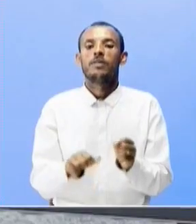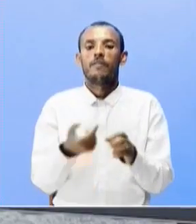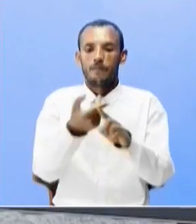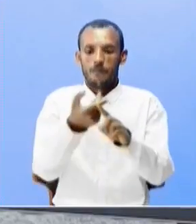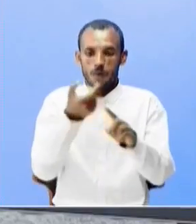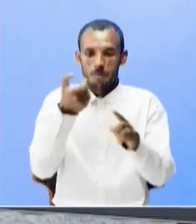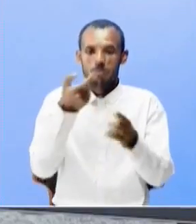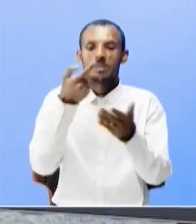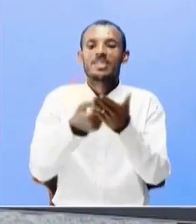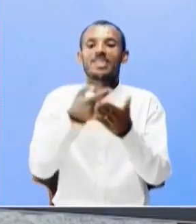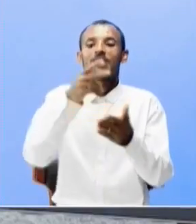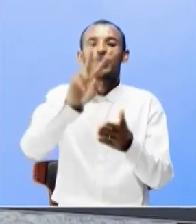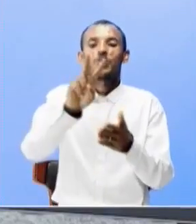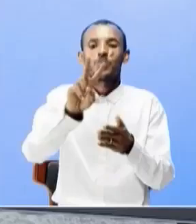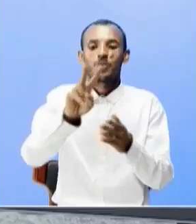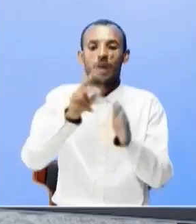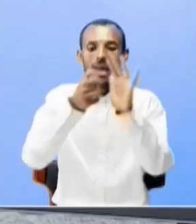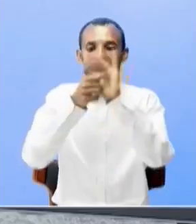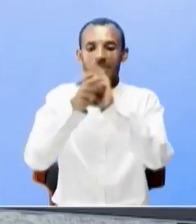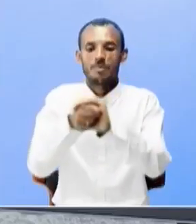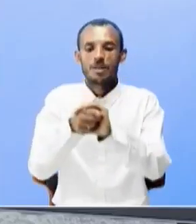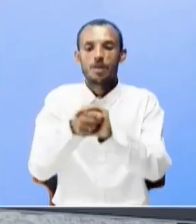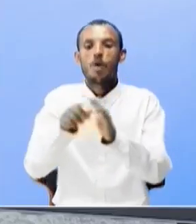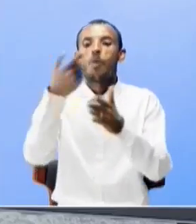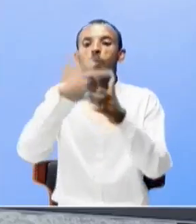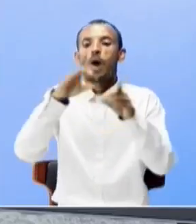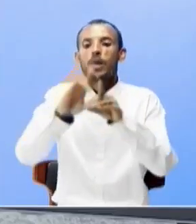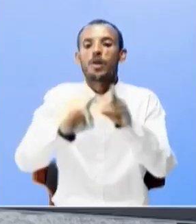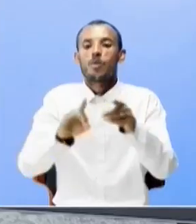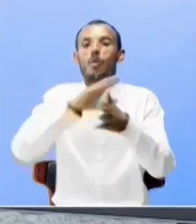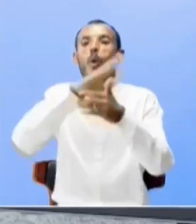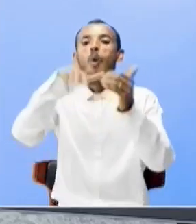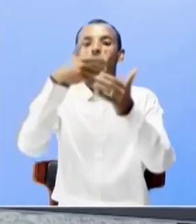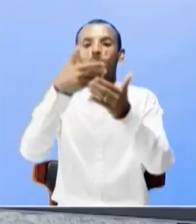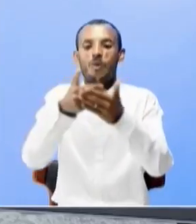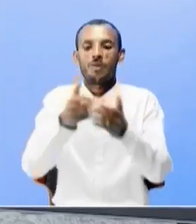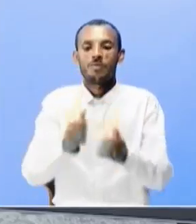from these two examples, what do you conclude?